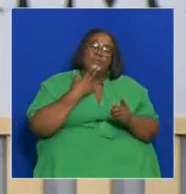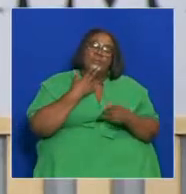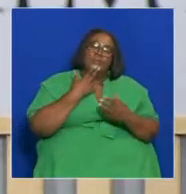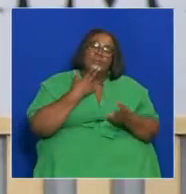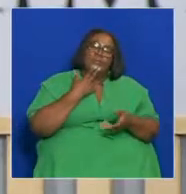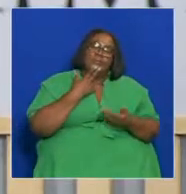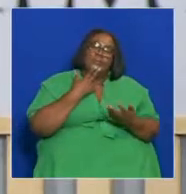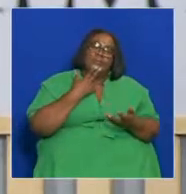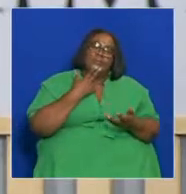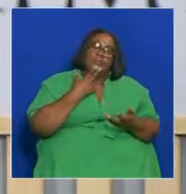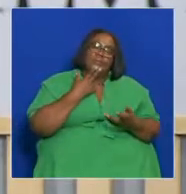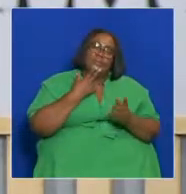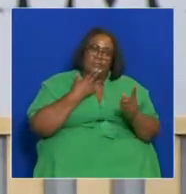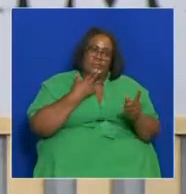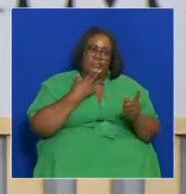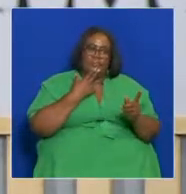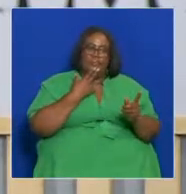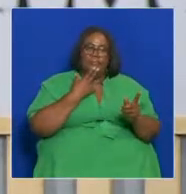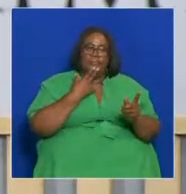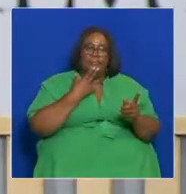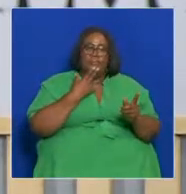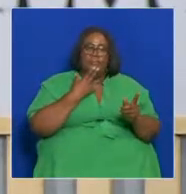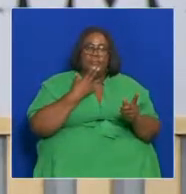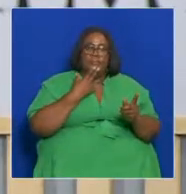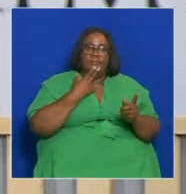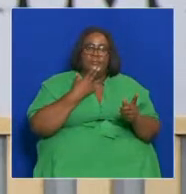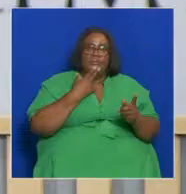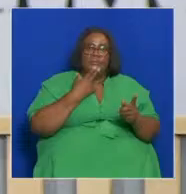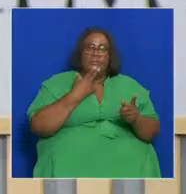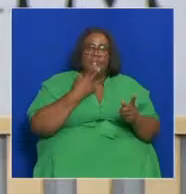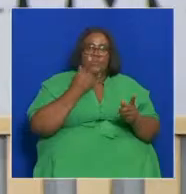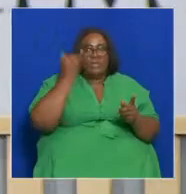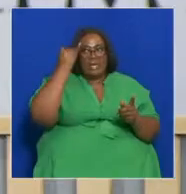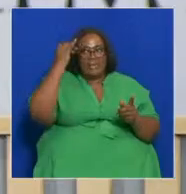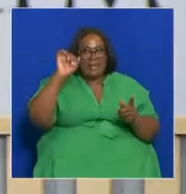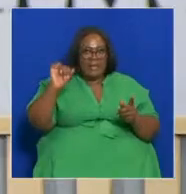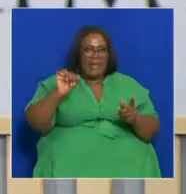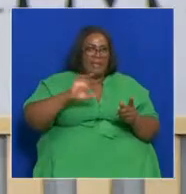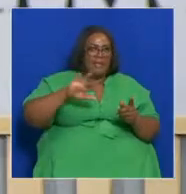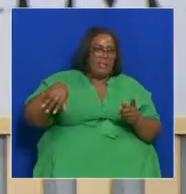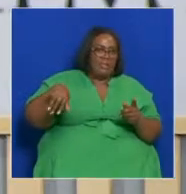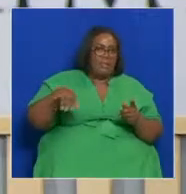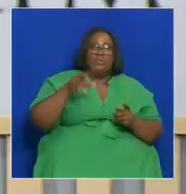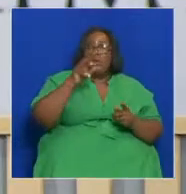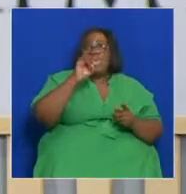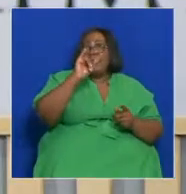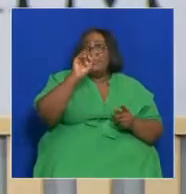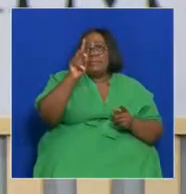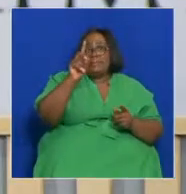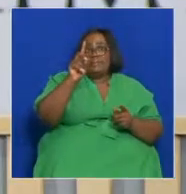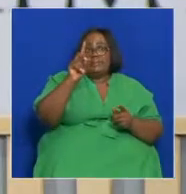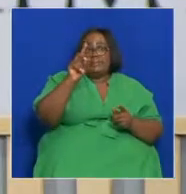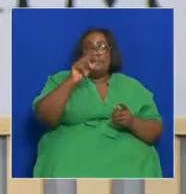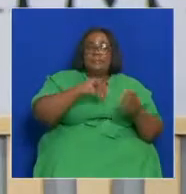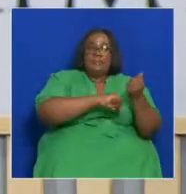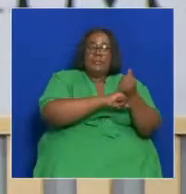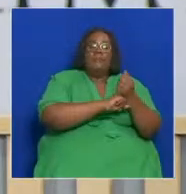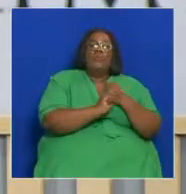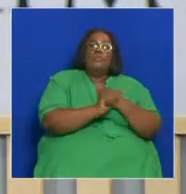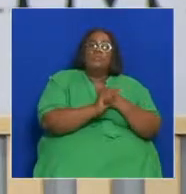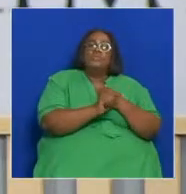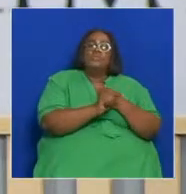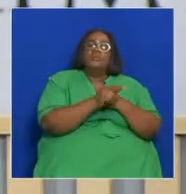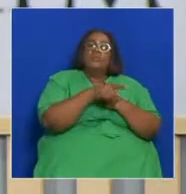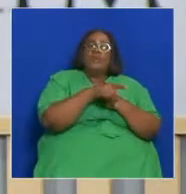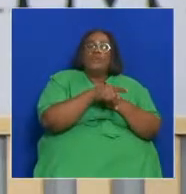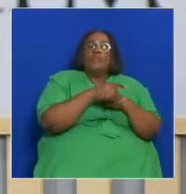Chief Perumal, and that the ID seemed to take more the side of Chief Perumal than her